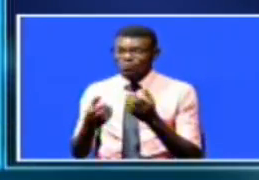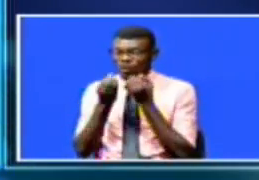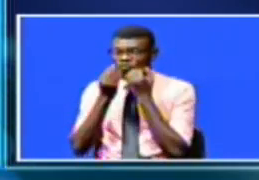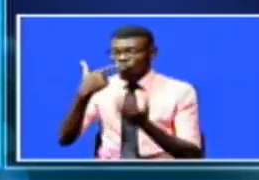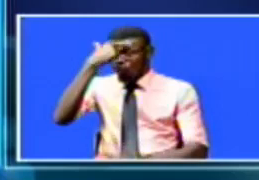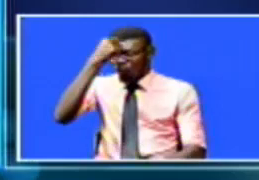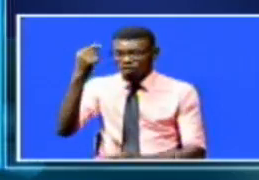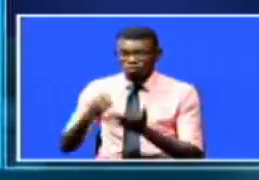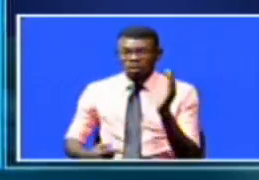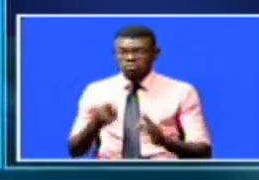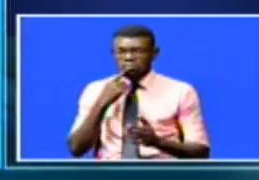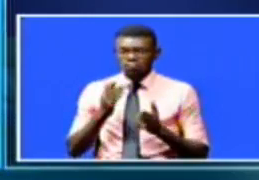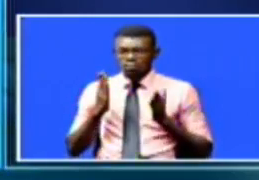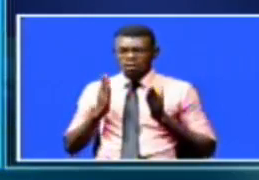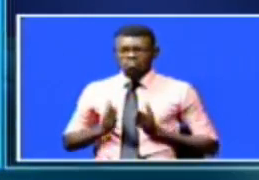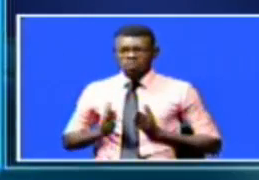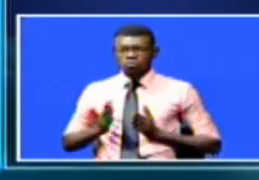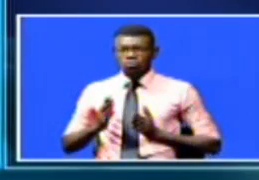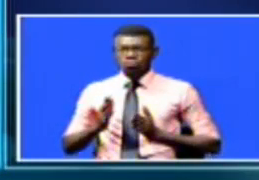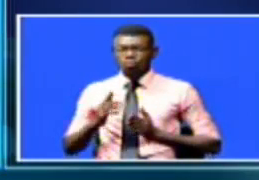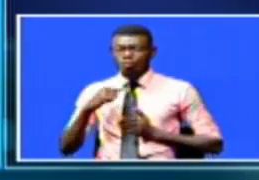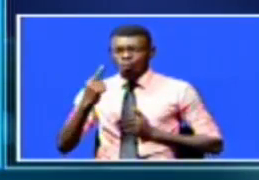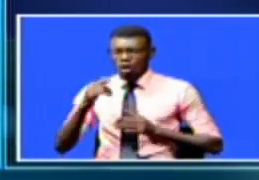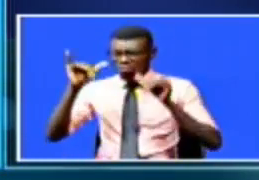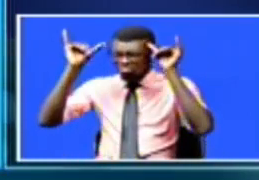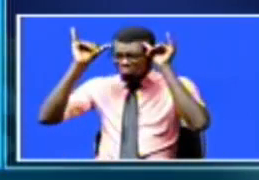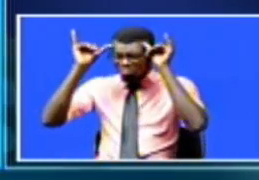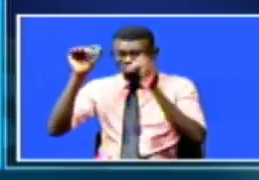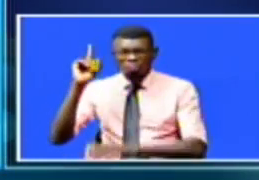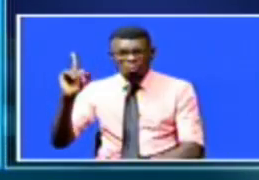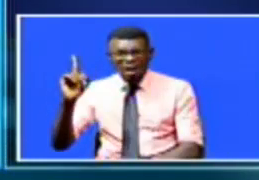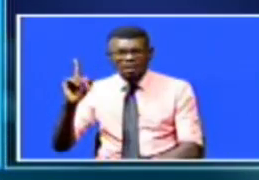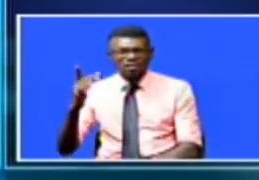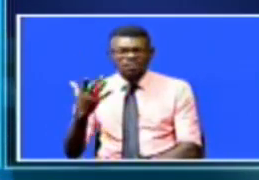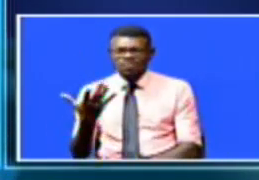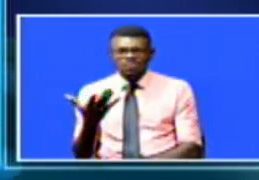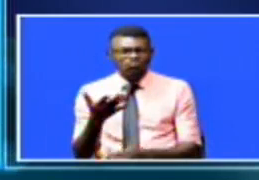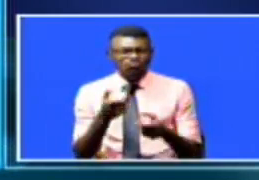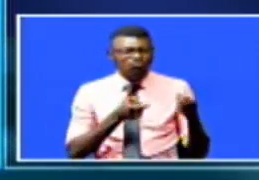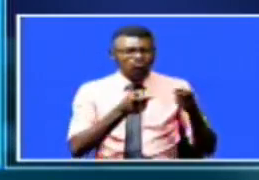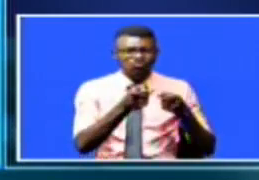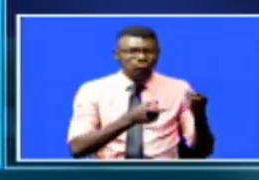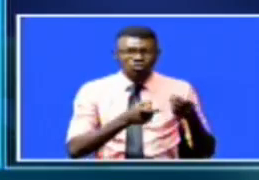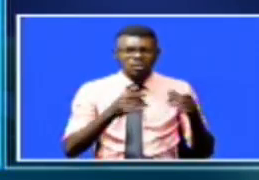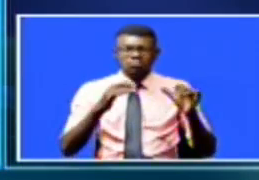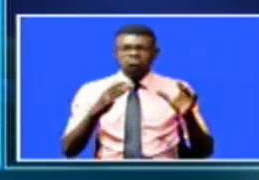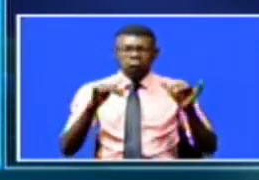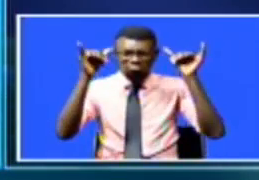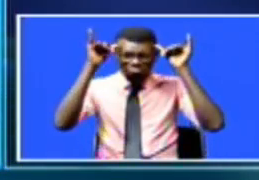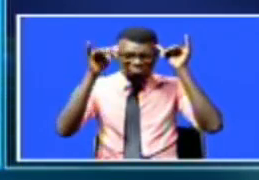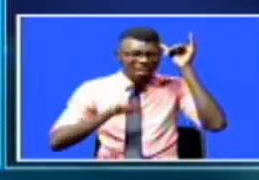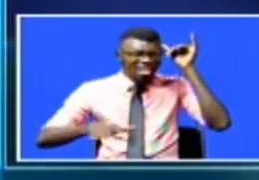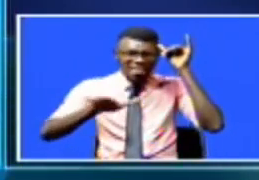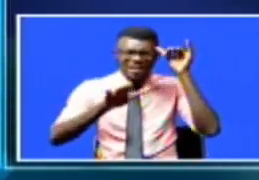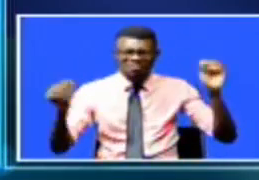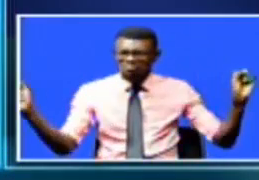a person who owns one cow should not purport to be chairman of a cattle dip. Do you think the same is happening to